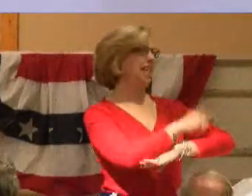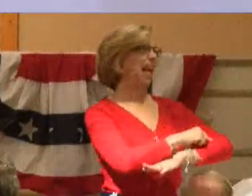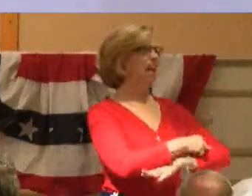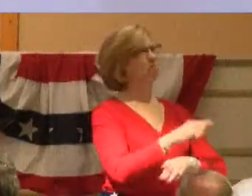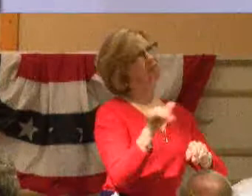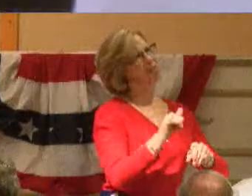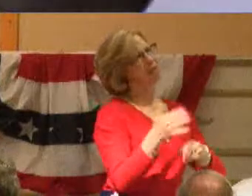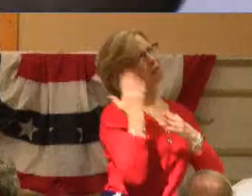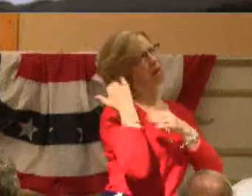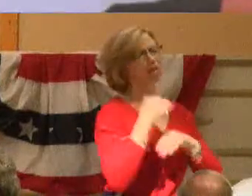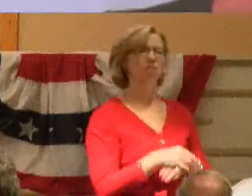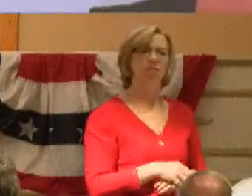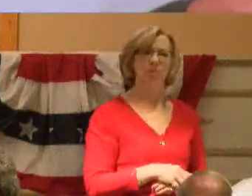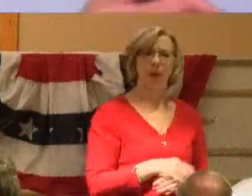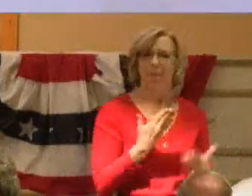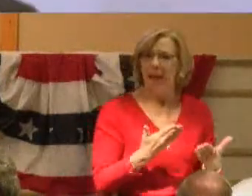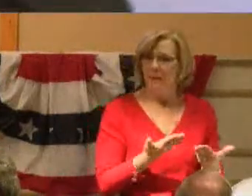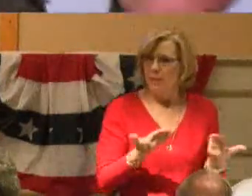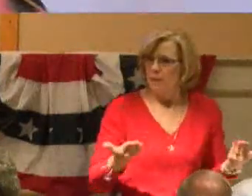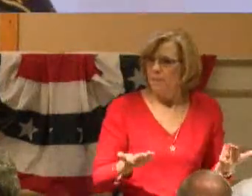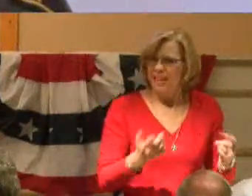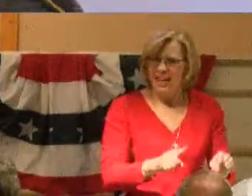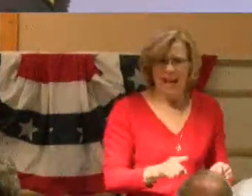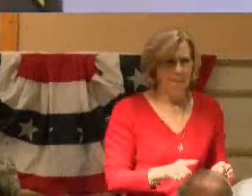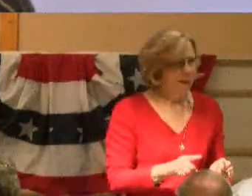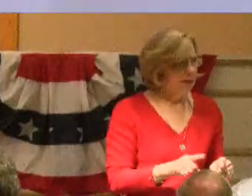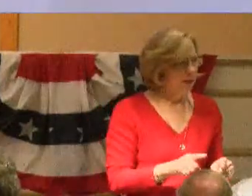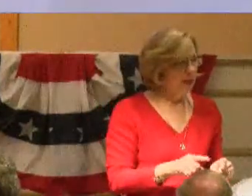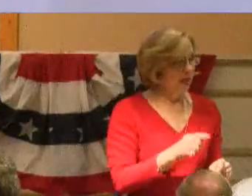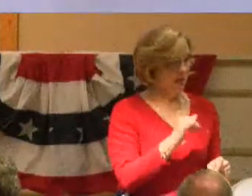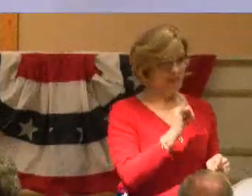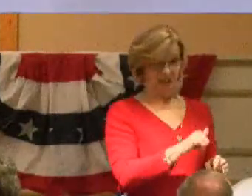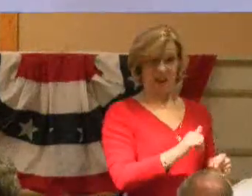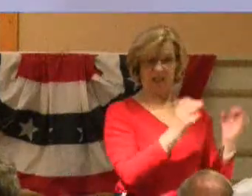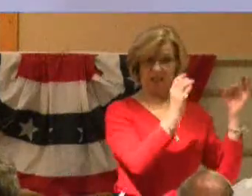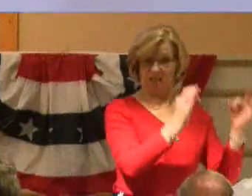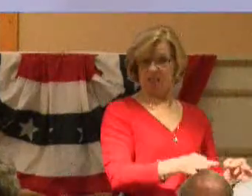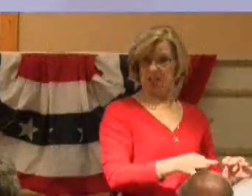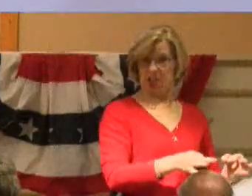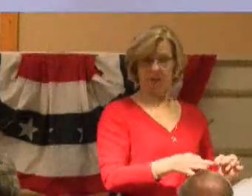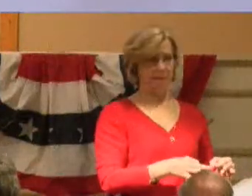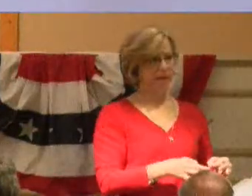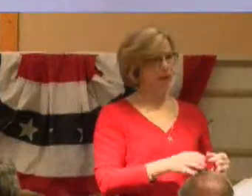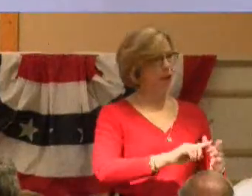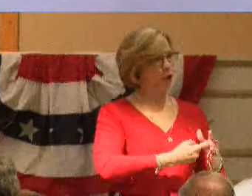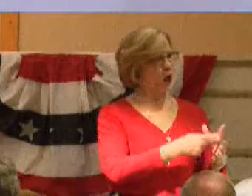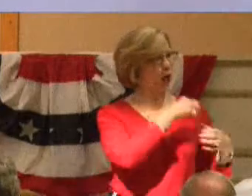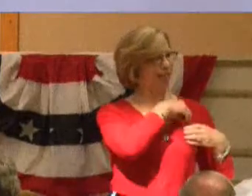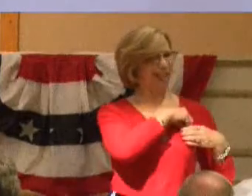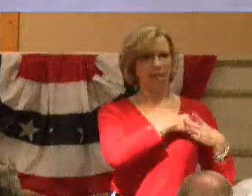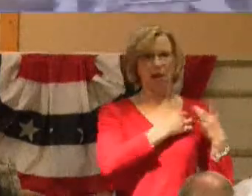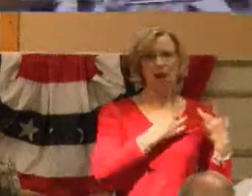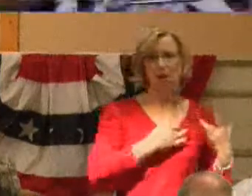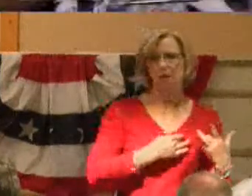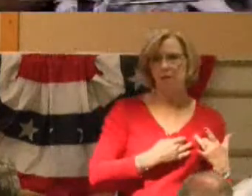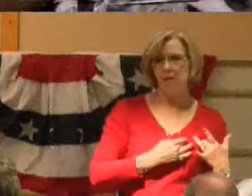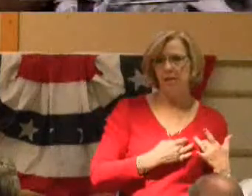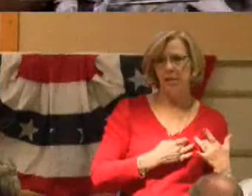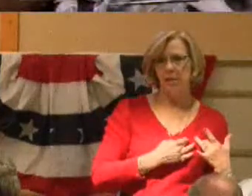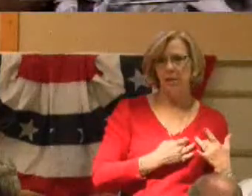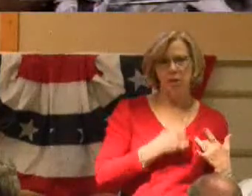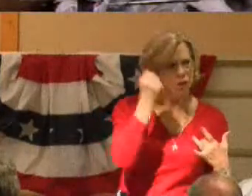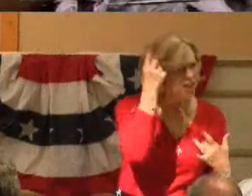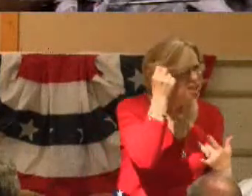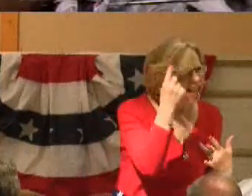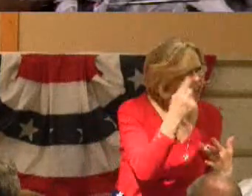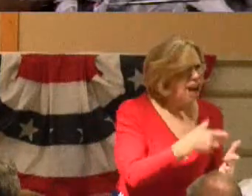to. Now, something could have happened, but that decision comes from within the heart. So you see, when the heart or the